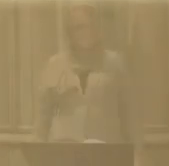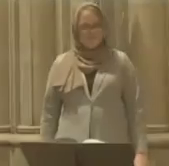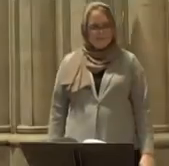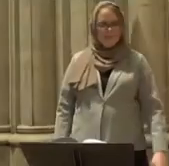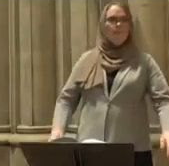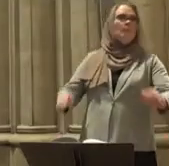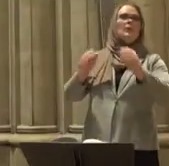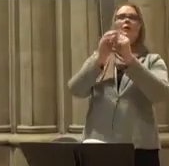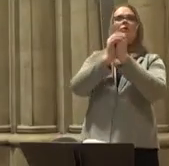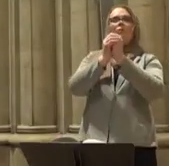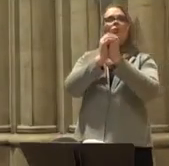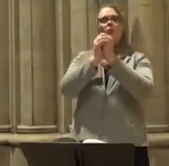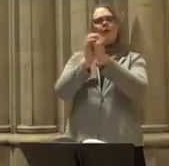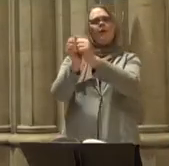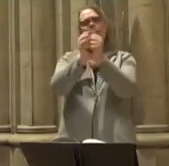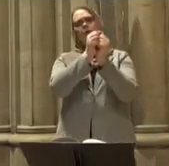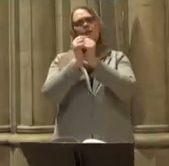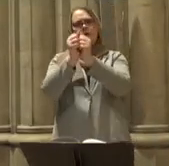Praying together.